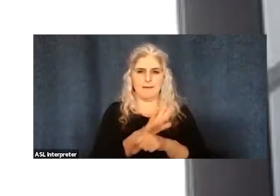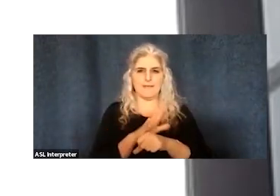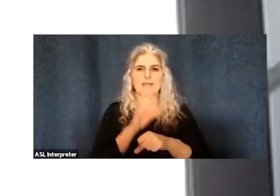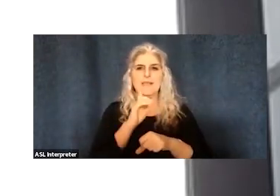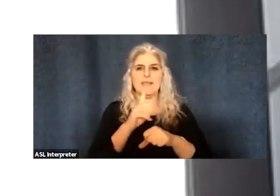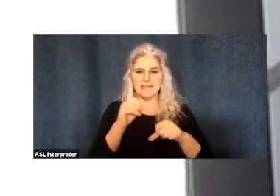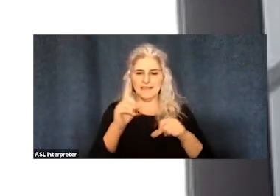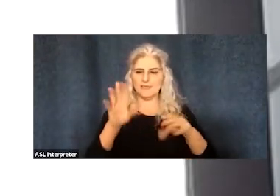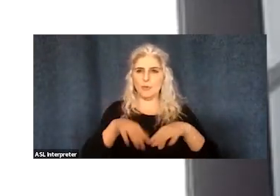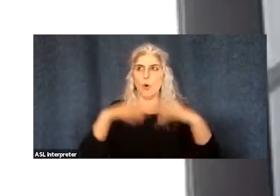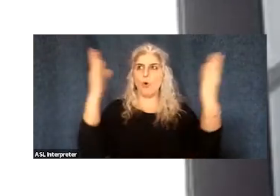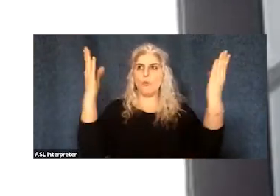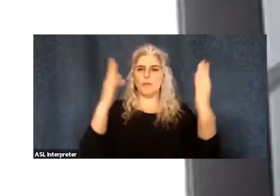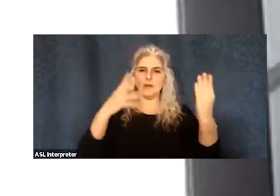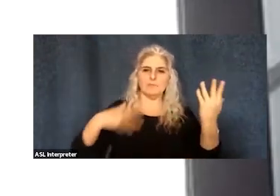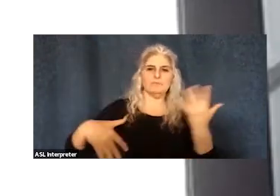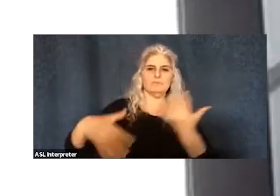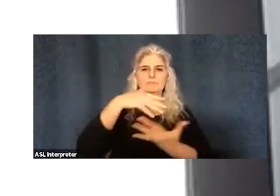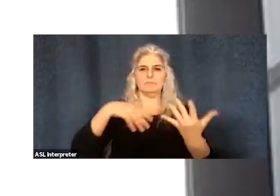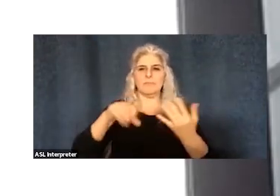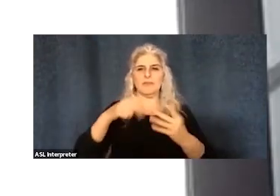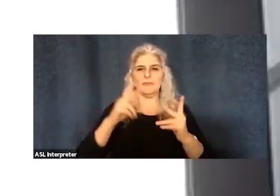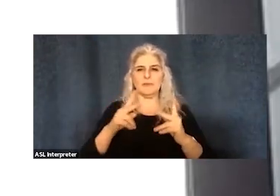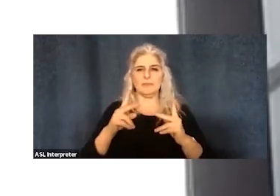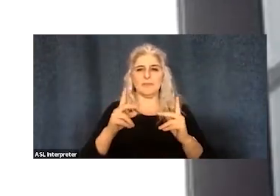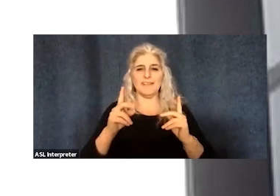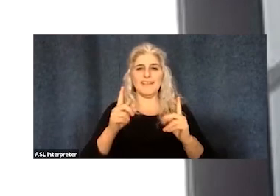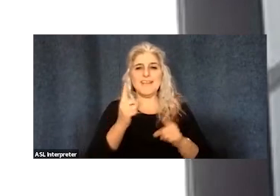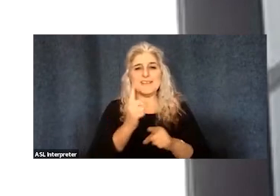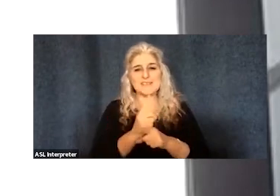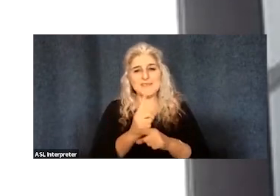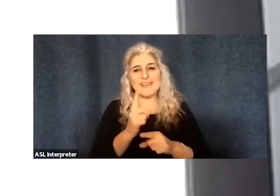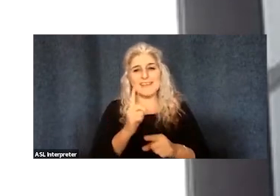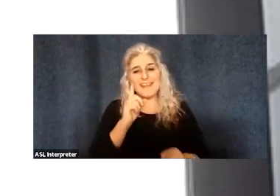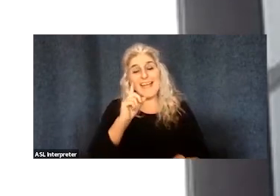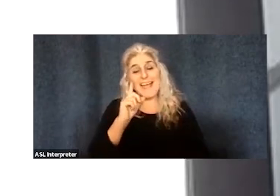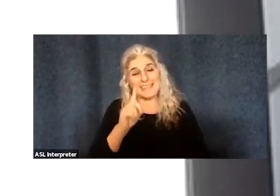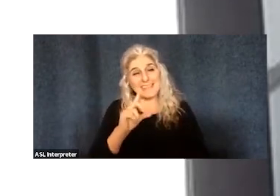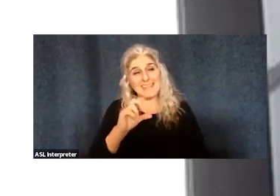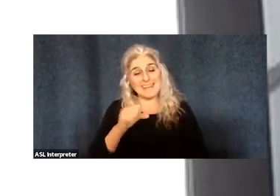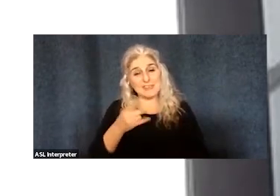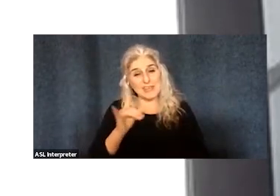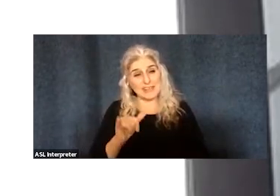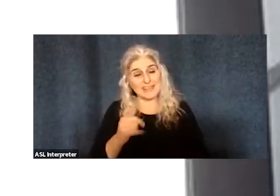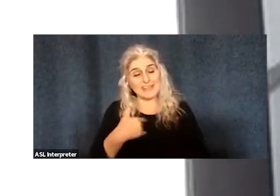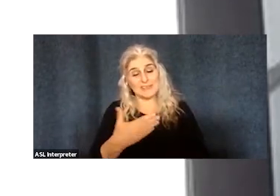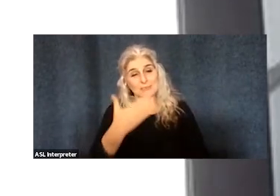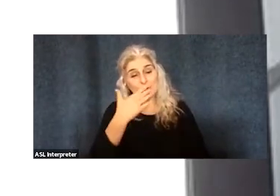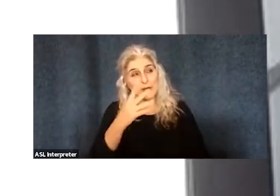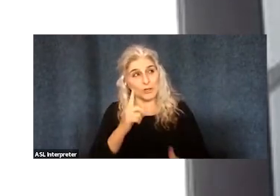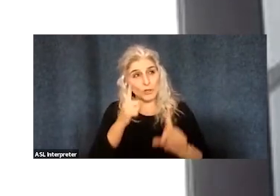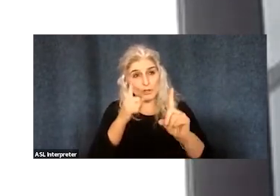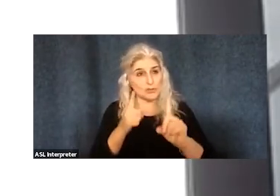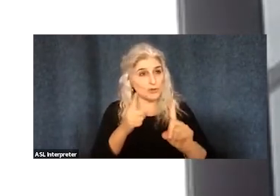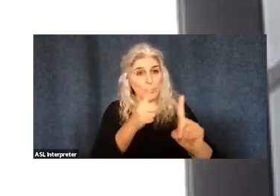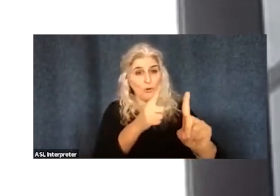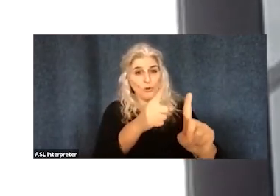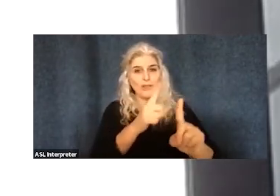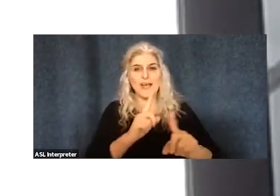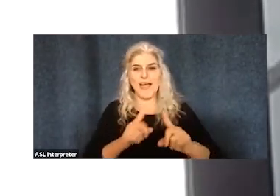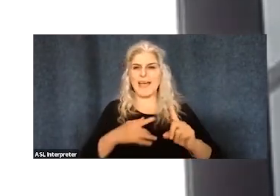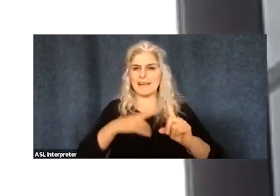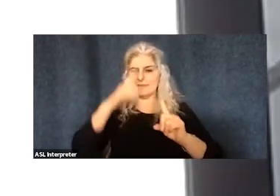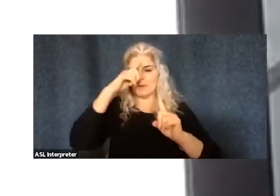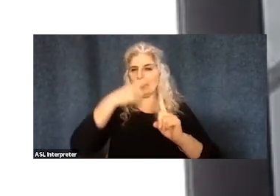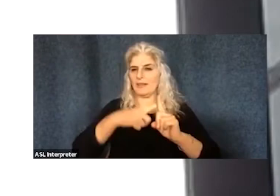I think we are on a good track, Shelley. Still work on to do, but I am very optimistic for women on